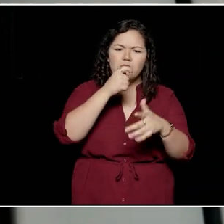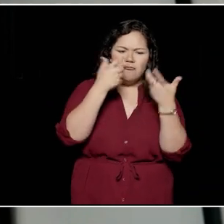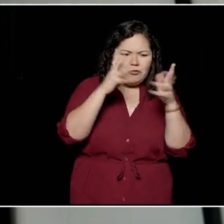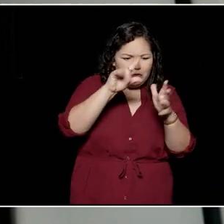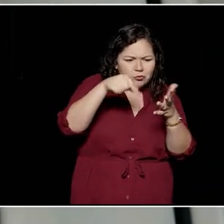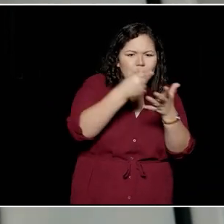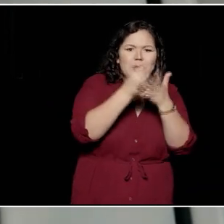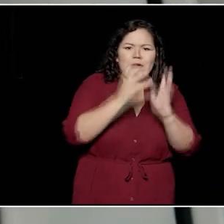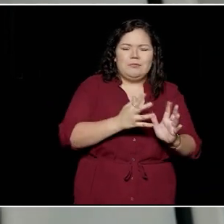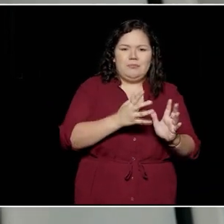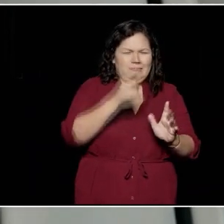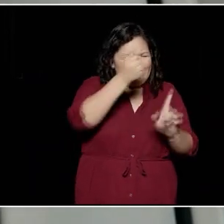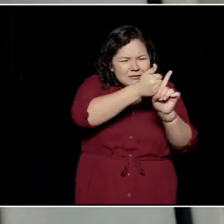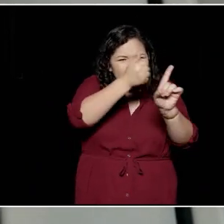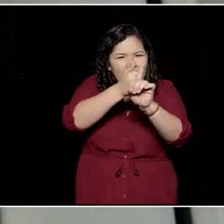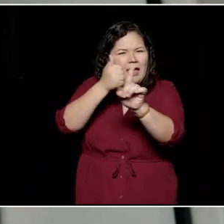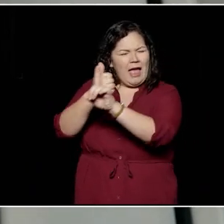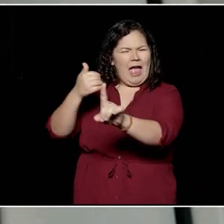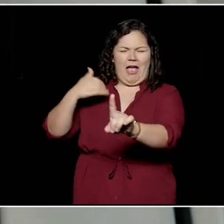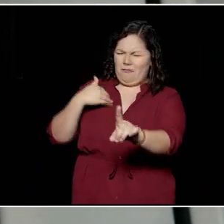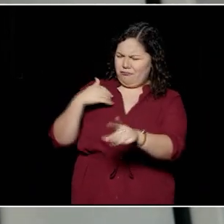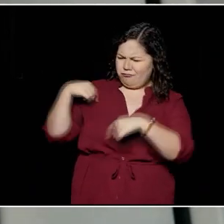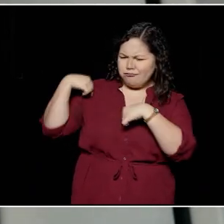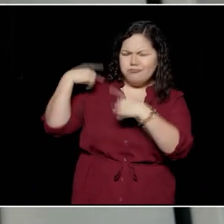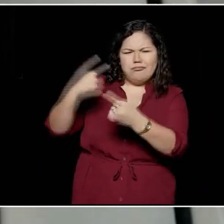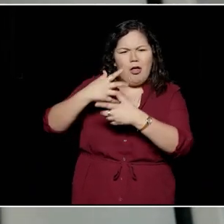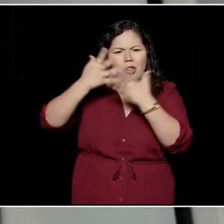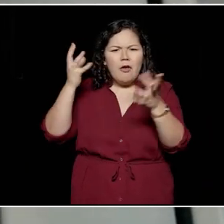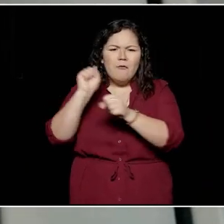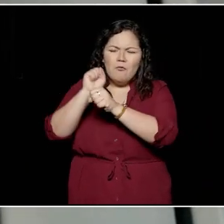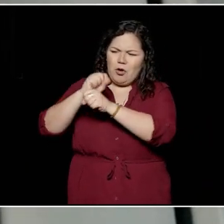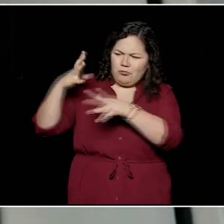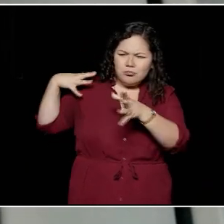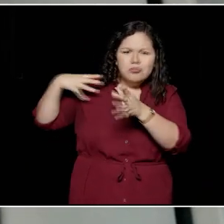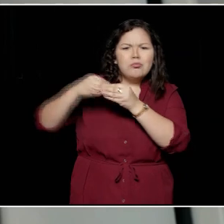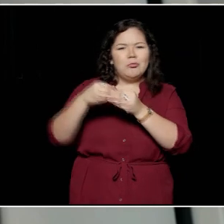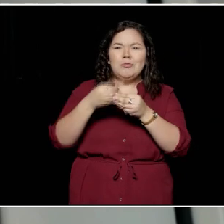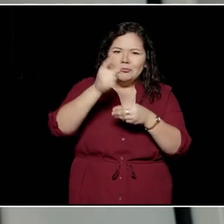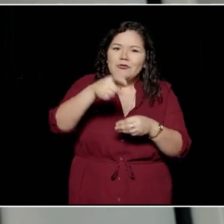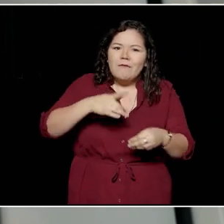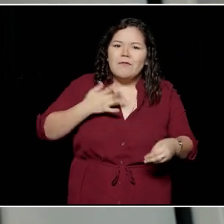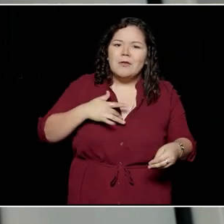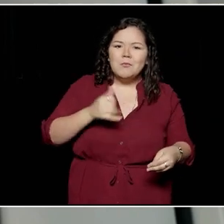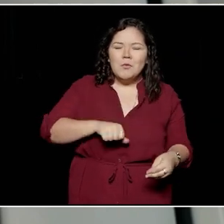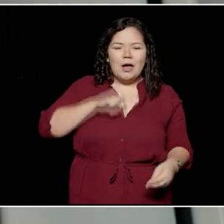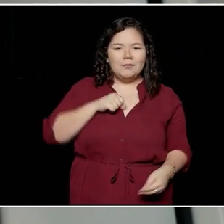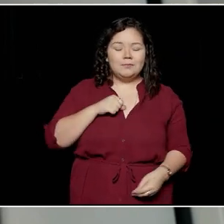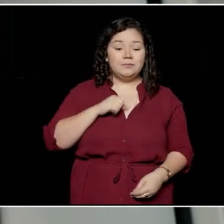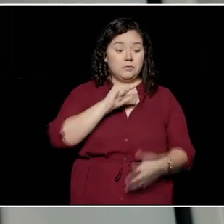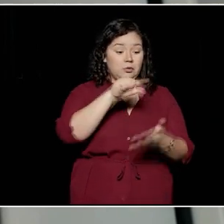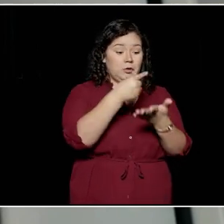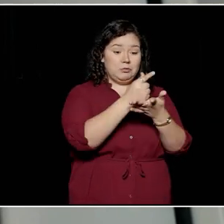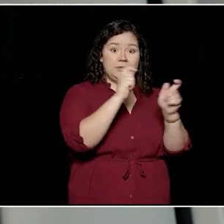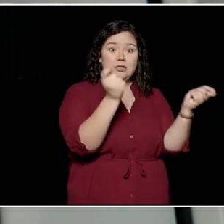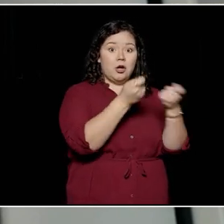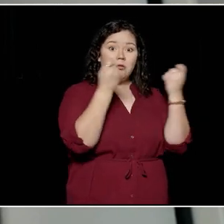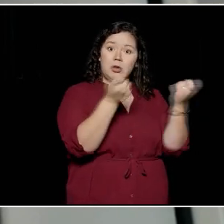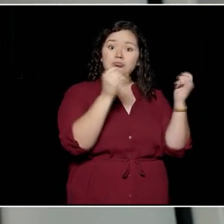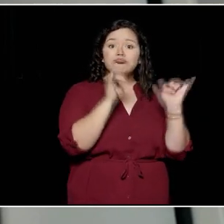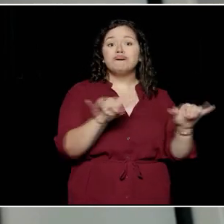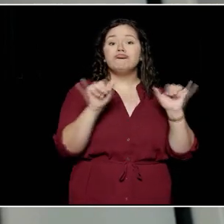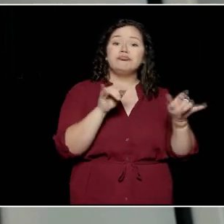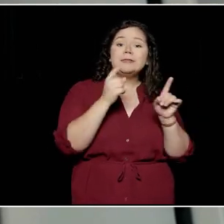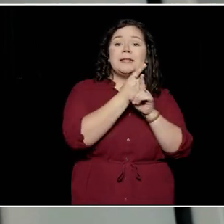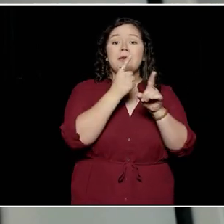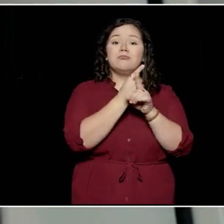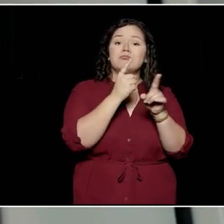graduating classes. You each have so much to be proud of. While graduation ceremonies are undoubtedly different this year, what